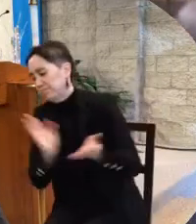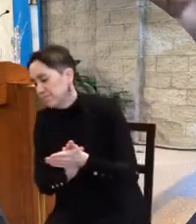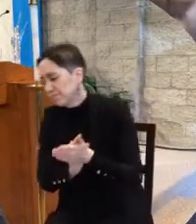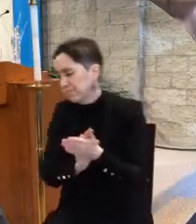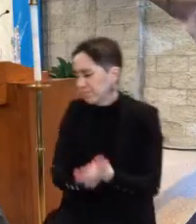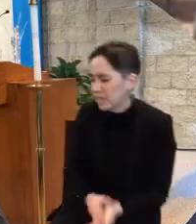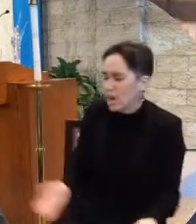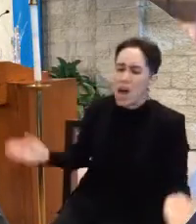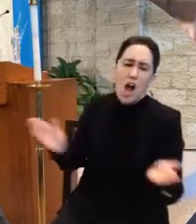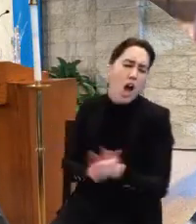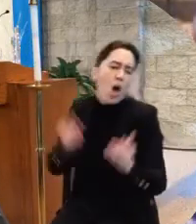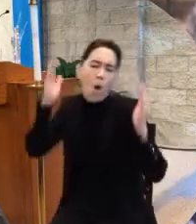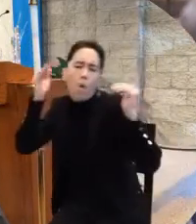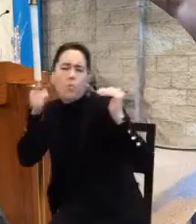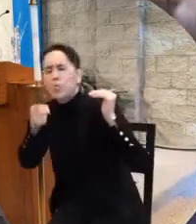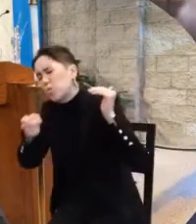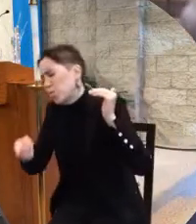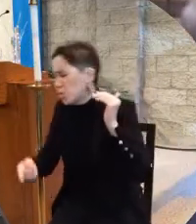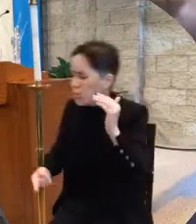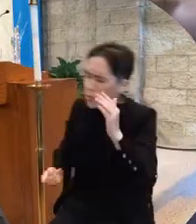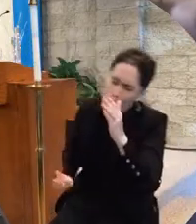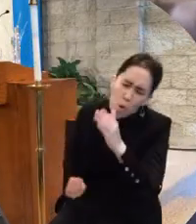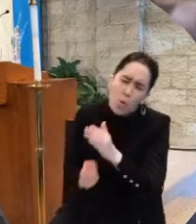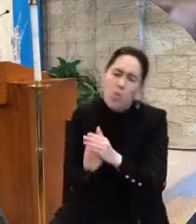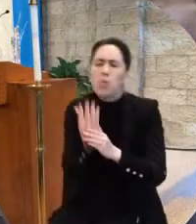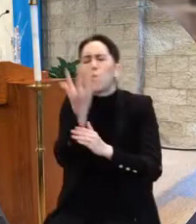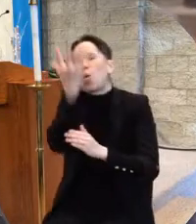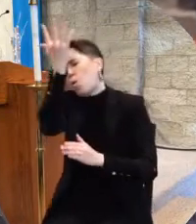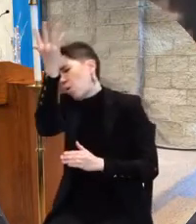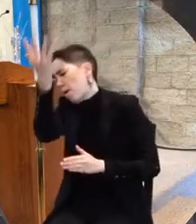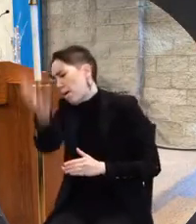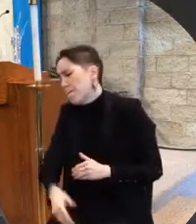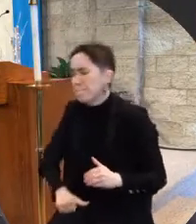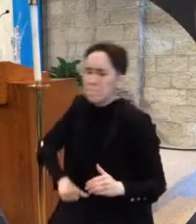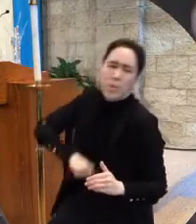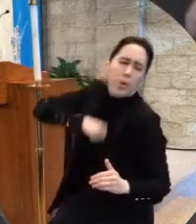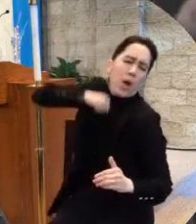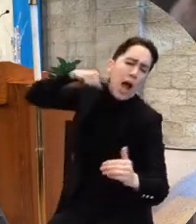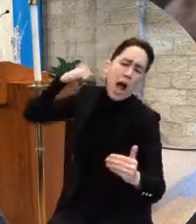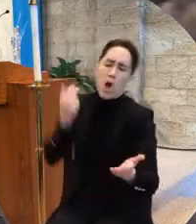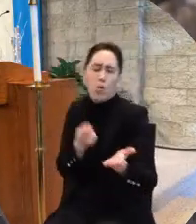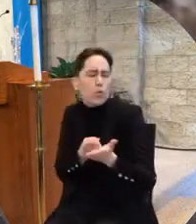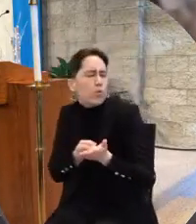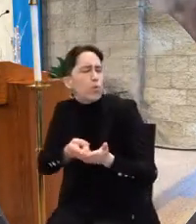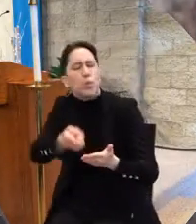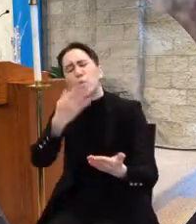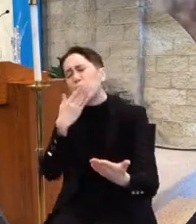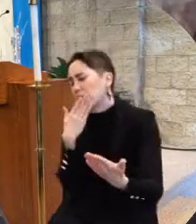And may you grow to be proud, dignified, and true.